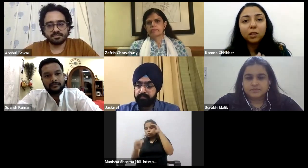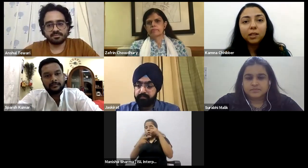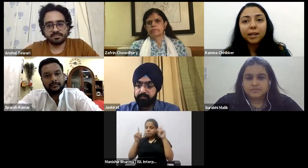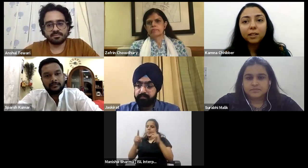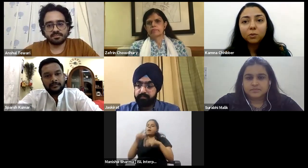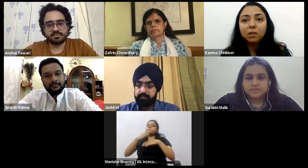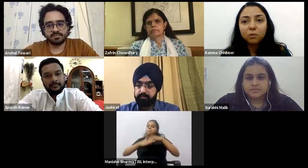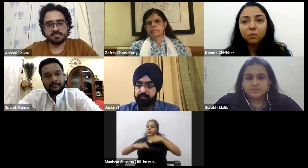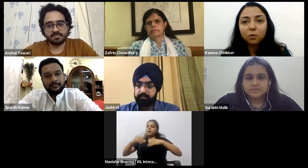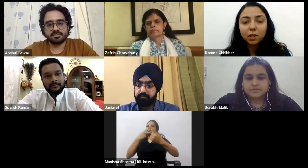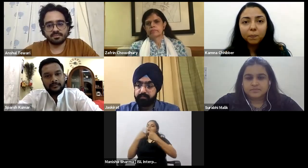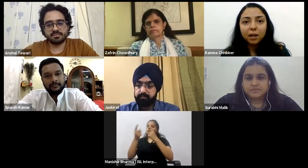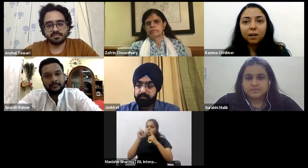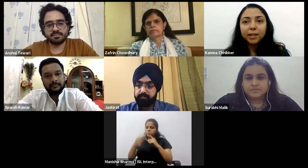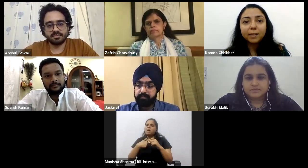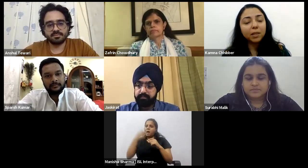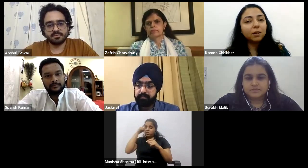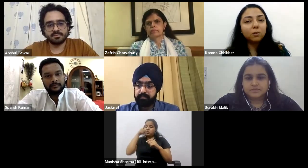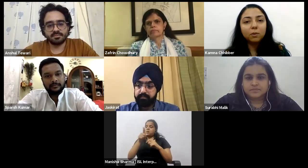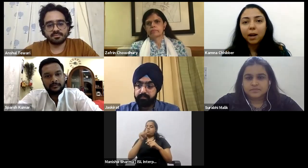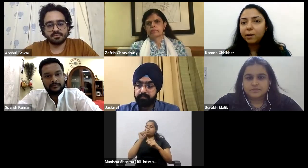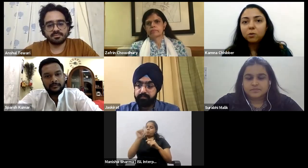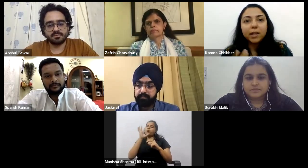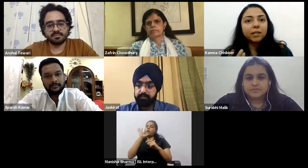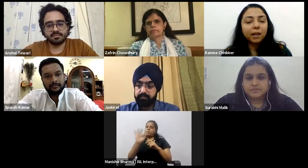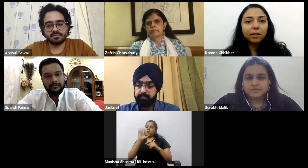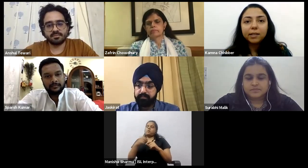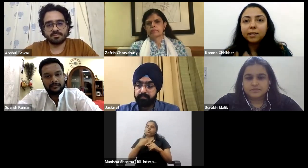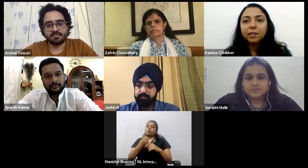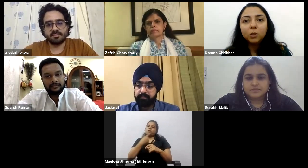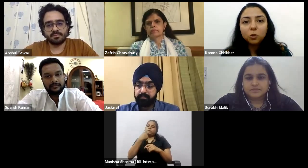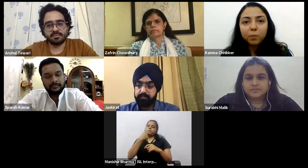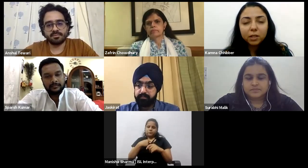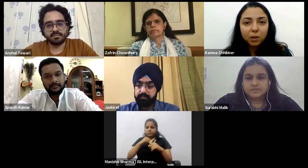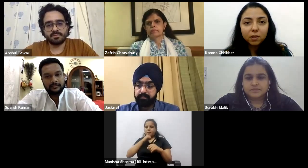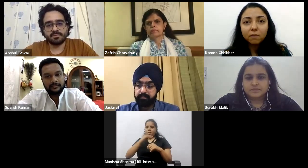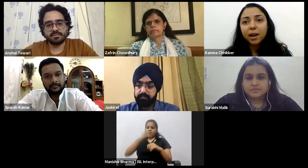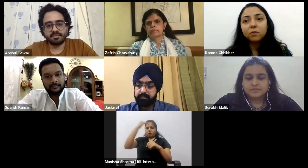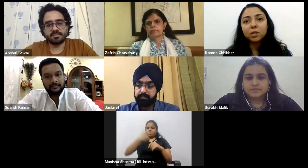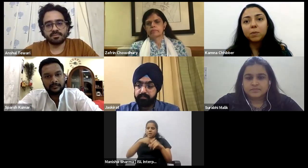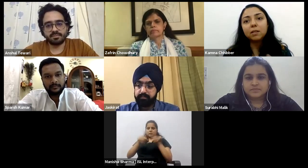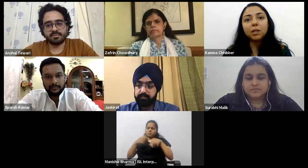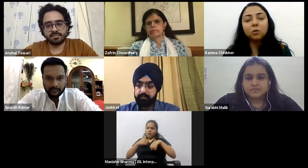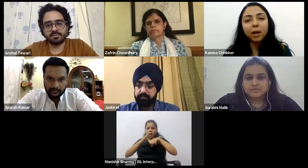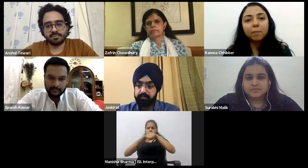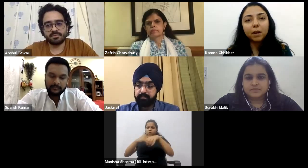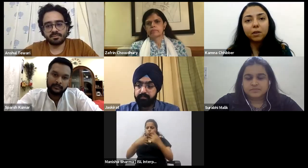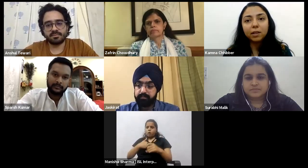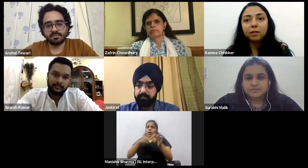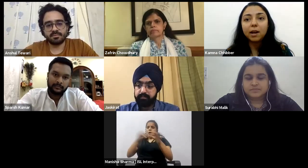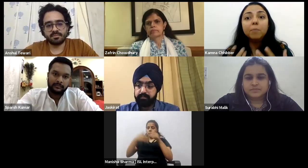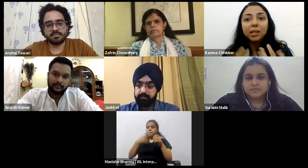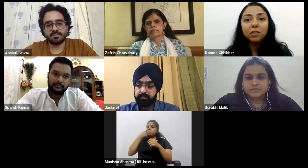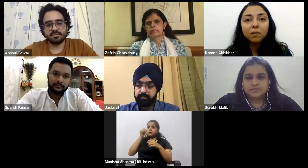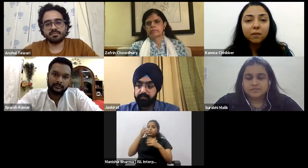that I would really like to reinforce here. It's something that, I also as an adult, as an individual may experience, that if I have to explain something to my parent